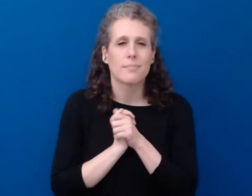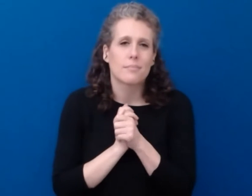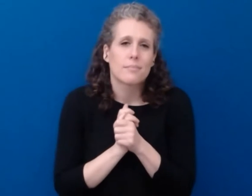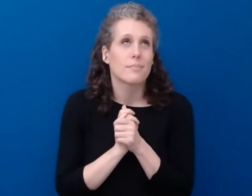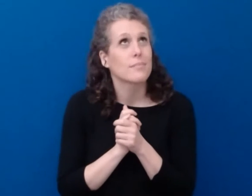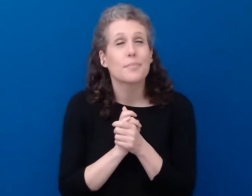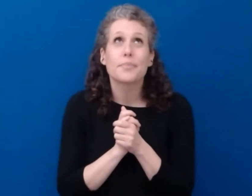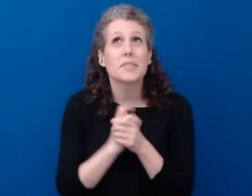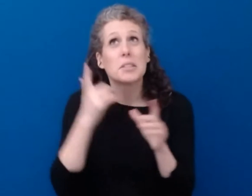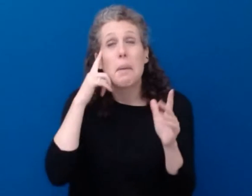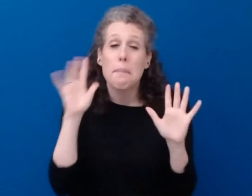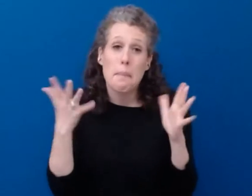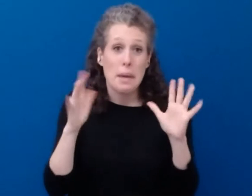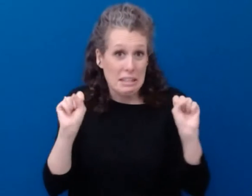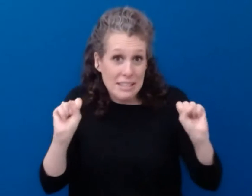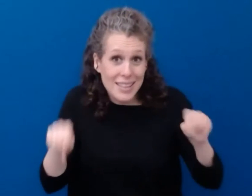3-part